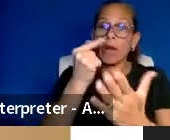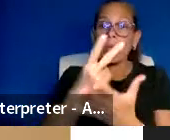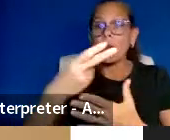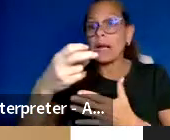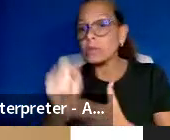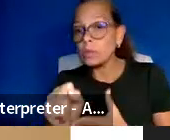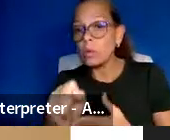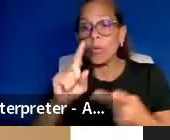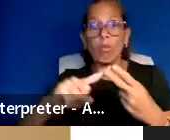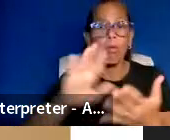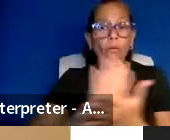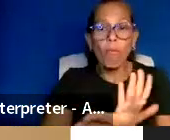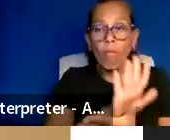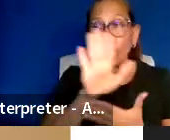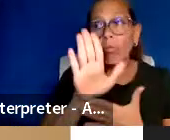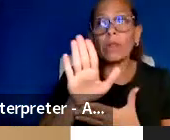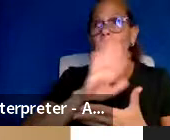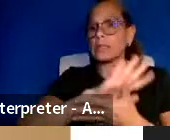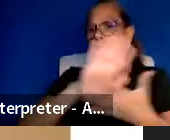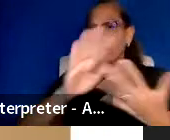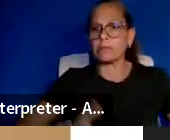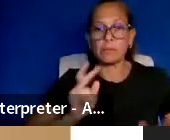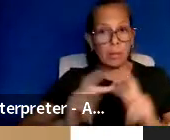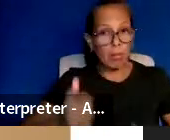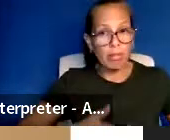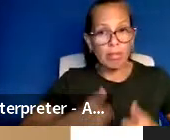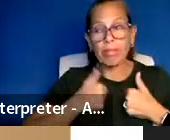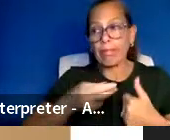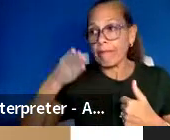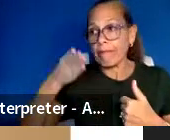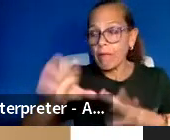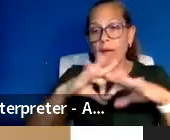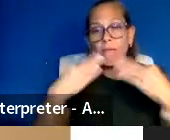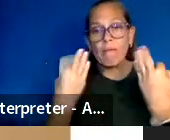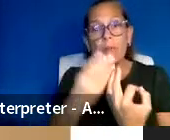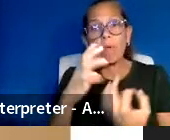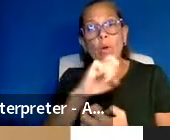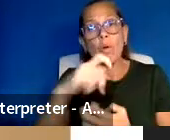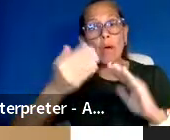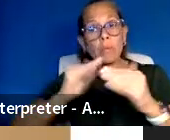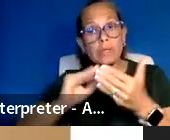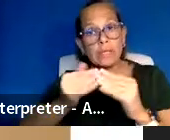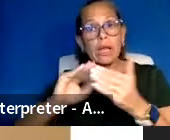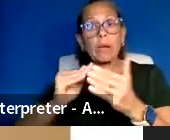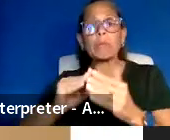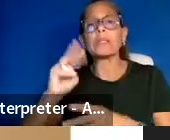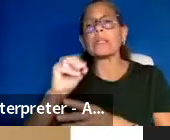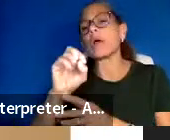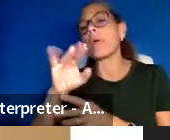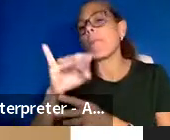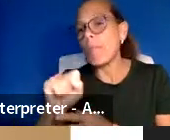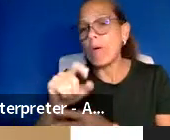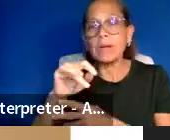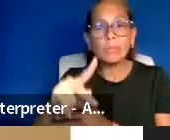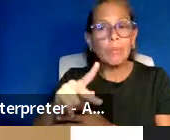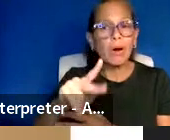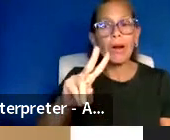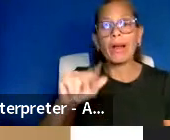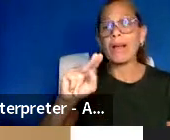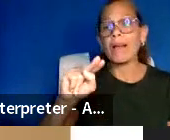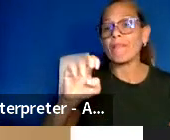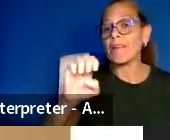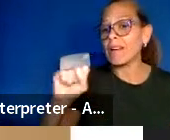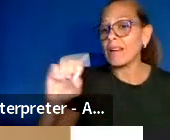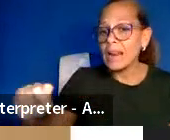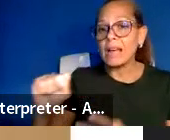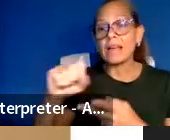school and college, as well as our residents and families in the Co-op City community, the Morris Park community, the Van Ness community,